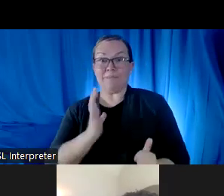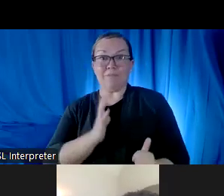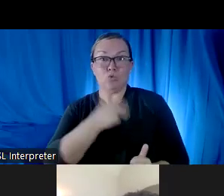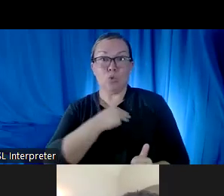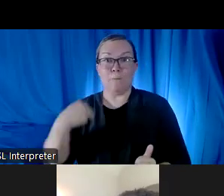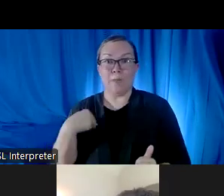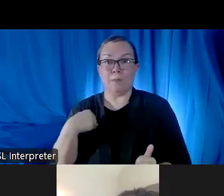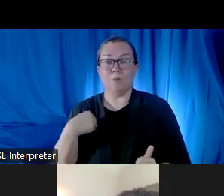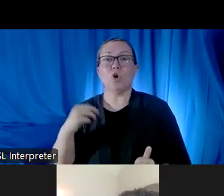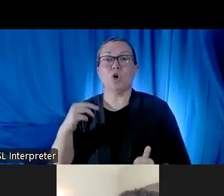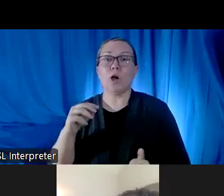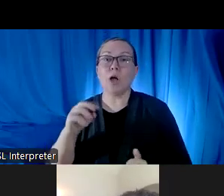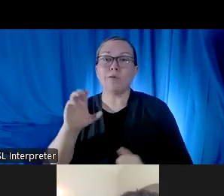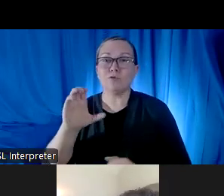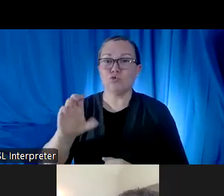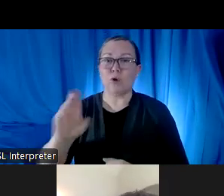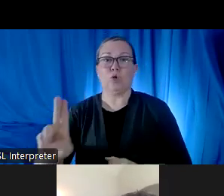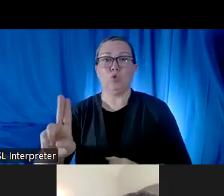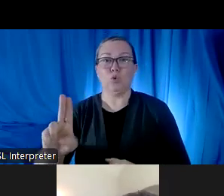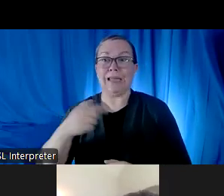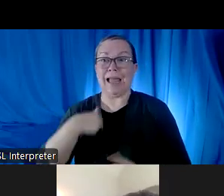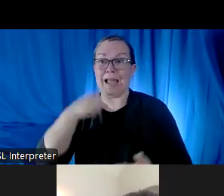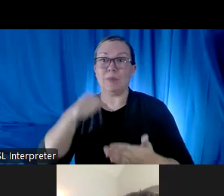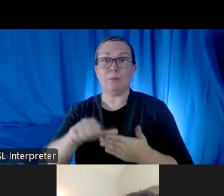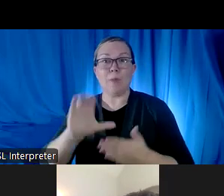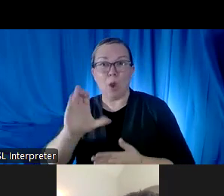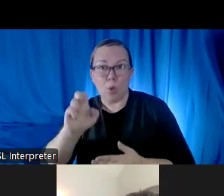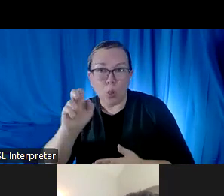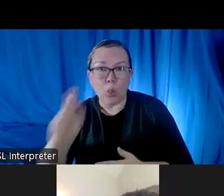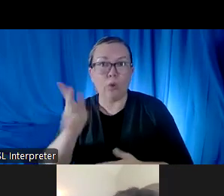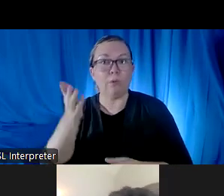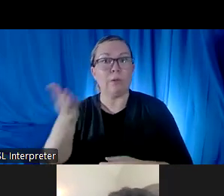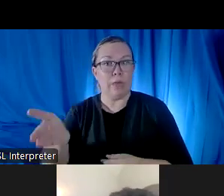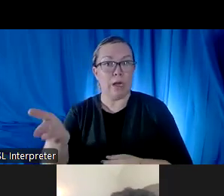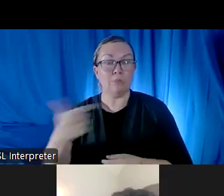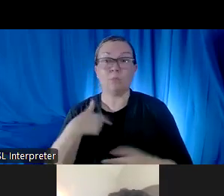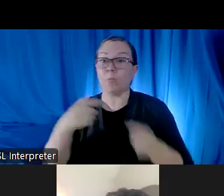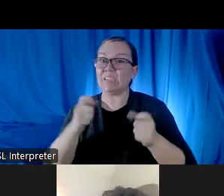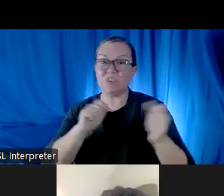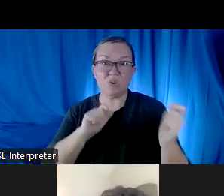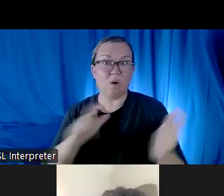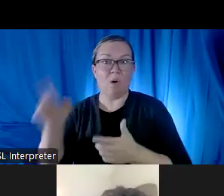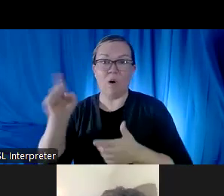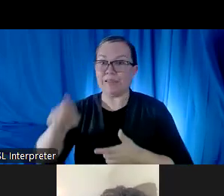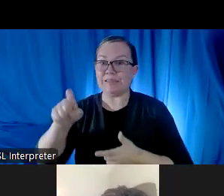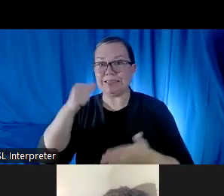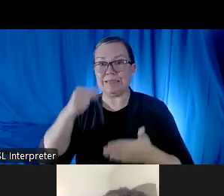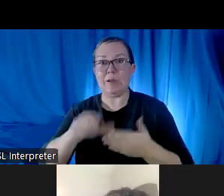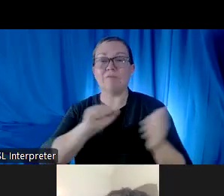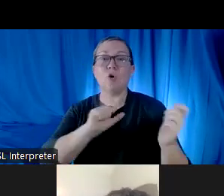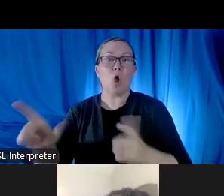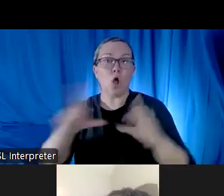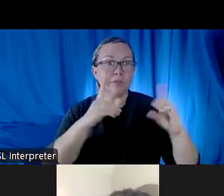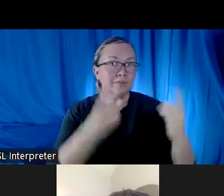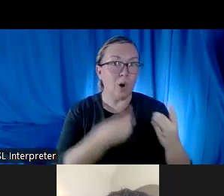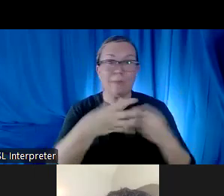Rogue Credit Union. I am the mail clerk. I handle all the needs in the mail for all the departments and